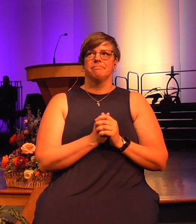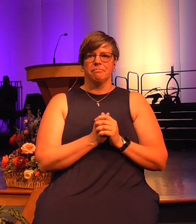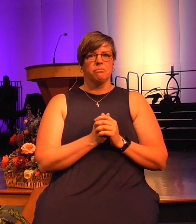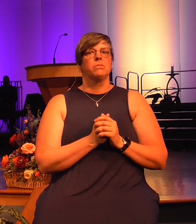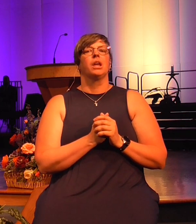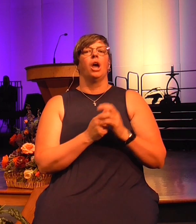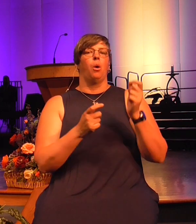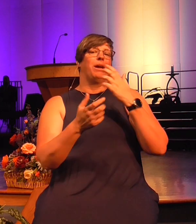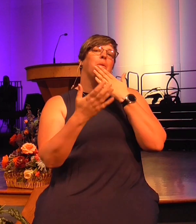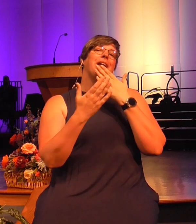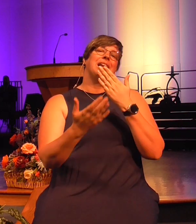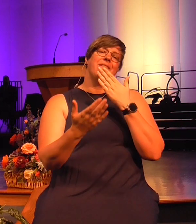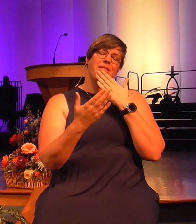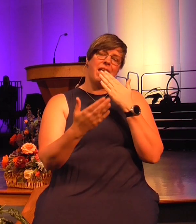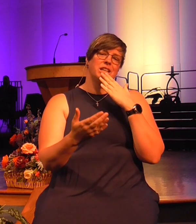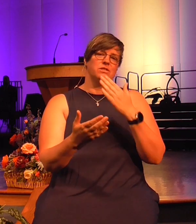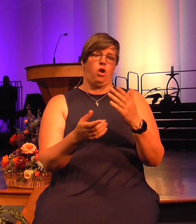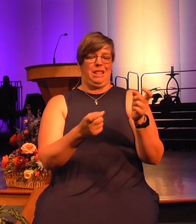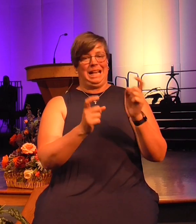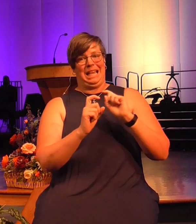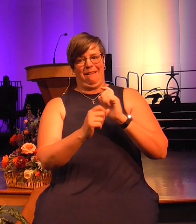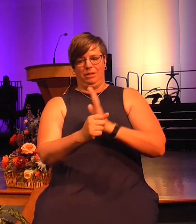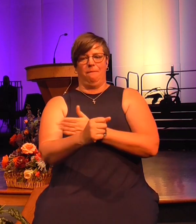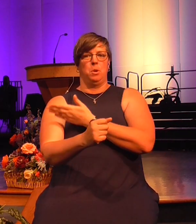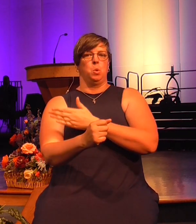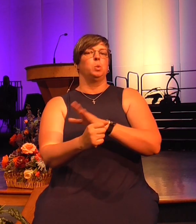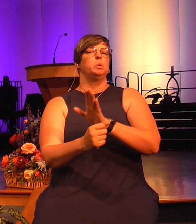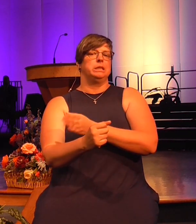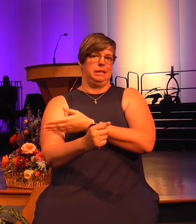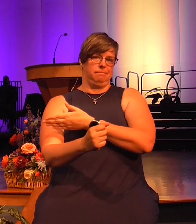We give such thanks for the gift of music in our lives today.